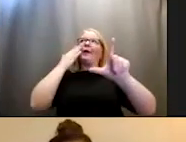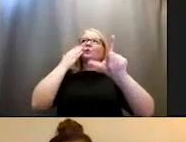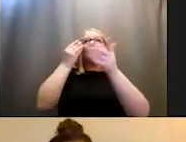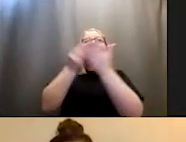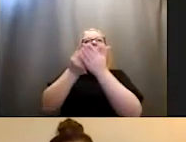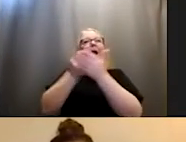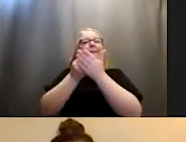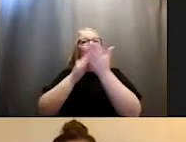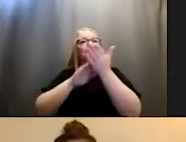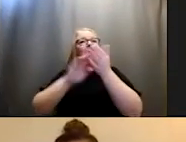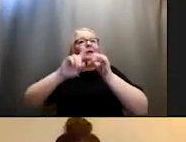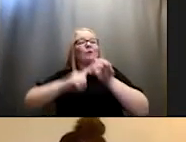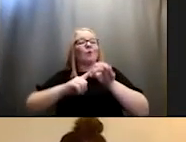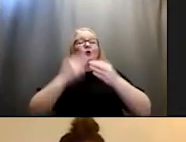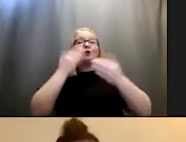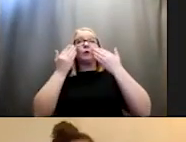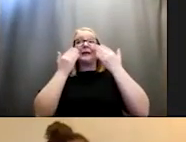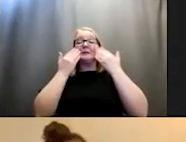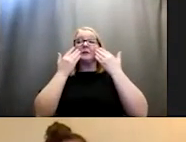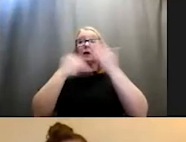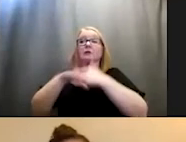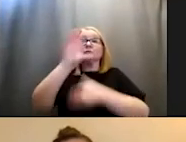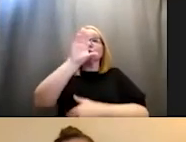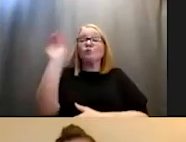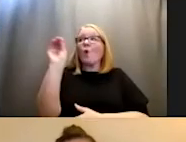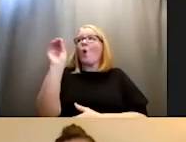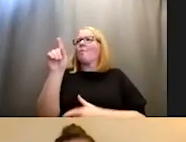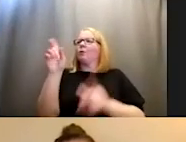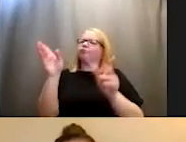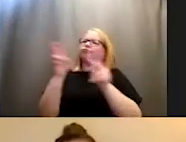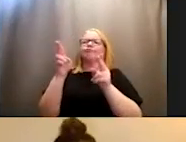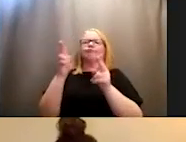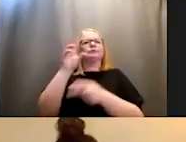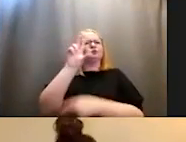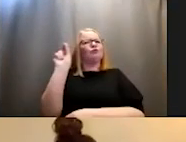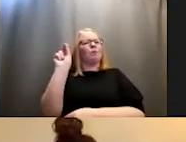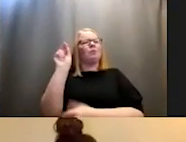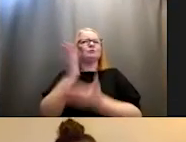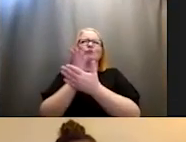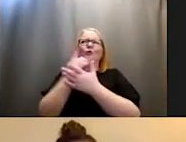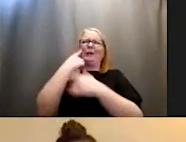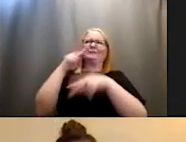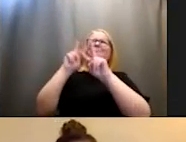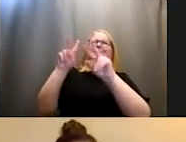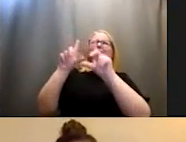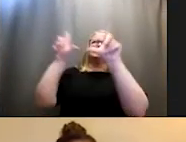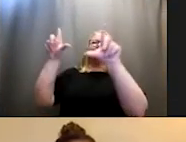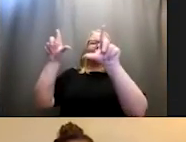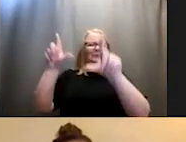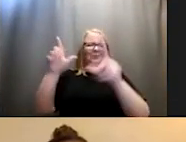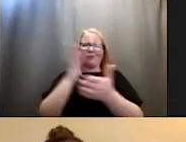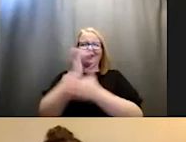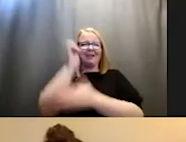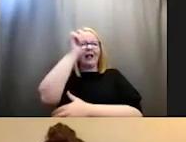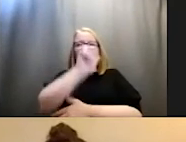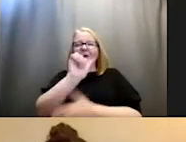and buy Mary Quant cosmetics, in department stores or in boutiques, these were available. It was a very, very clever marketing tool.